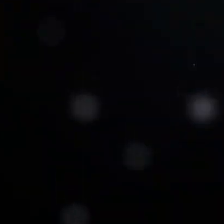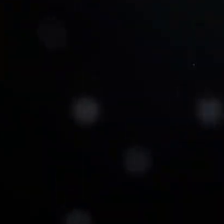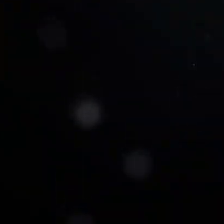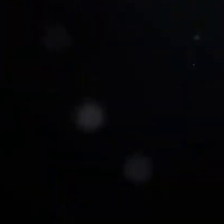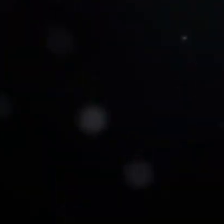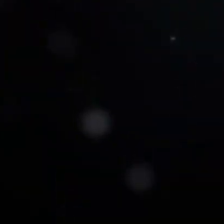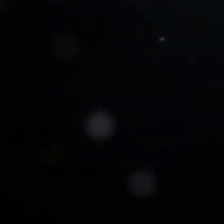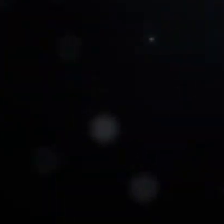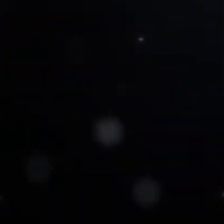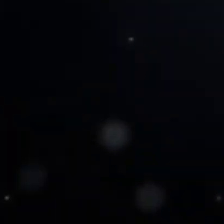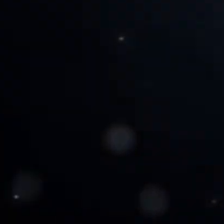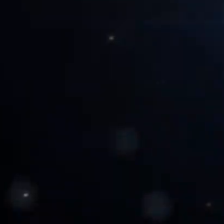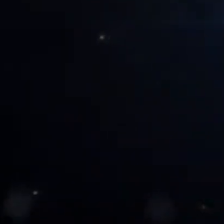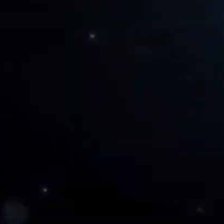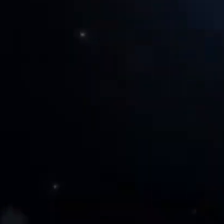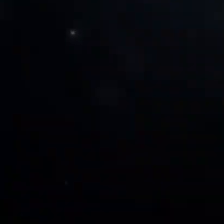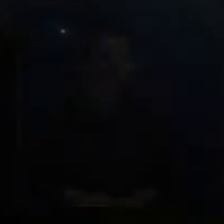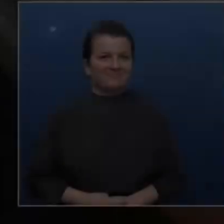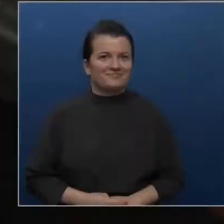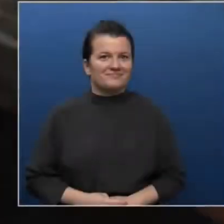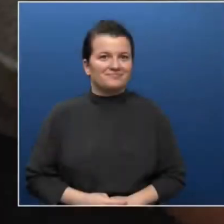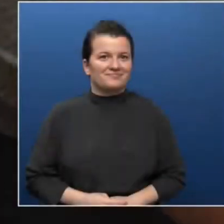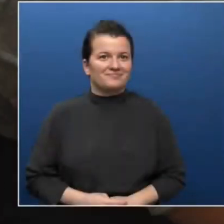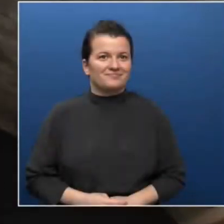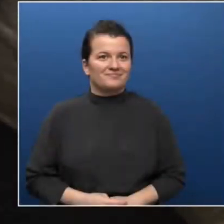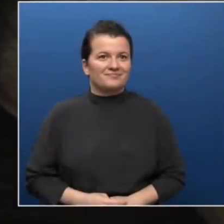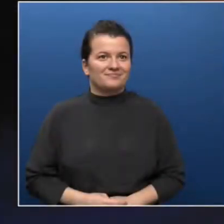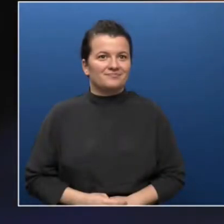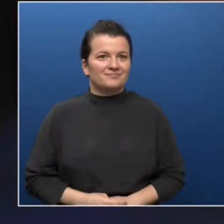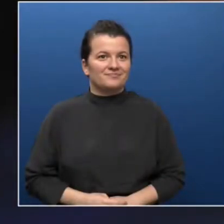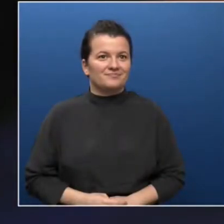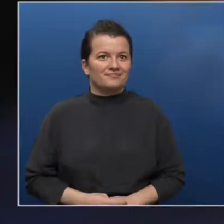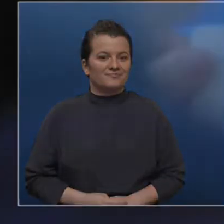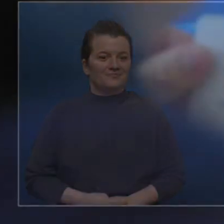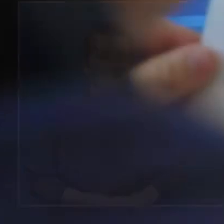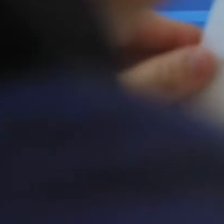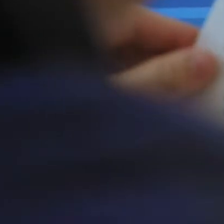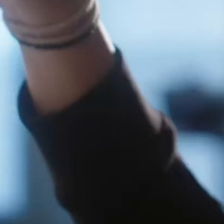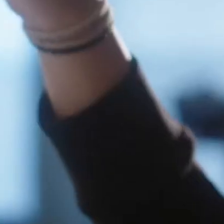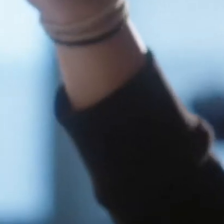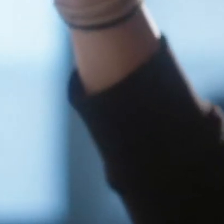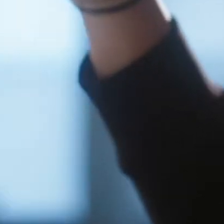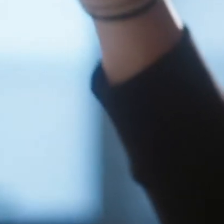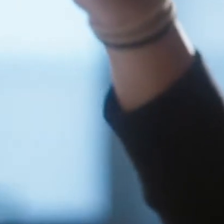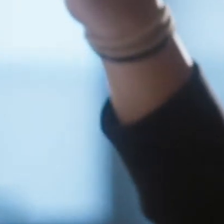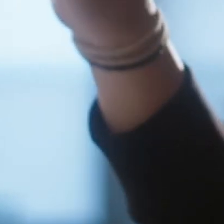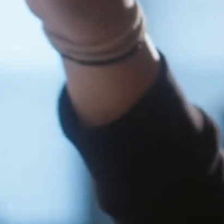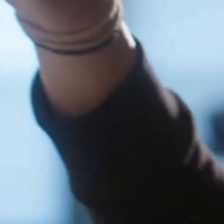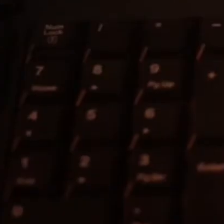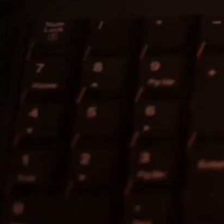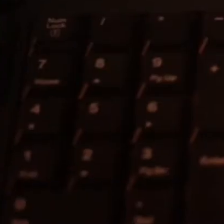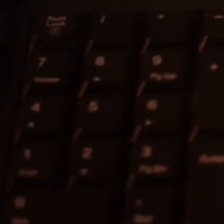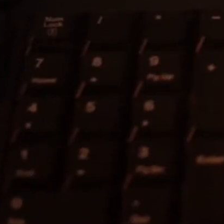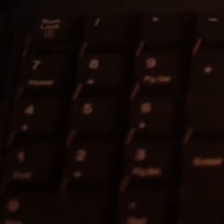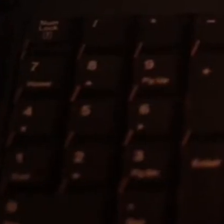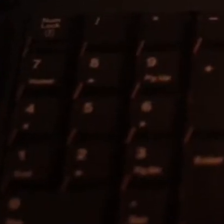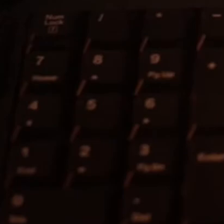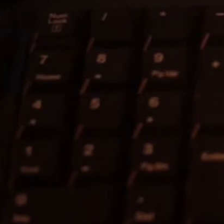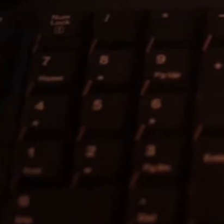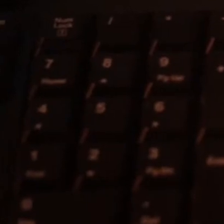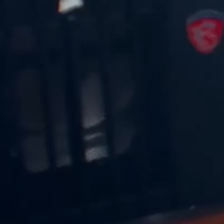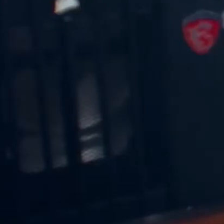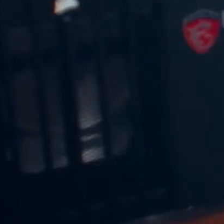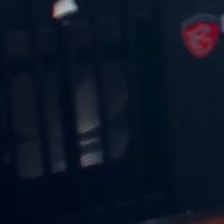AI is all around us. It's powering our lives in ways we never thought possible. With Microsoft AI, leveraging the power of AI